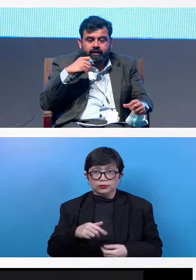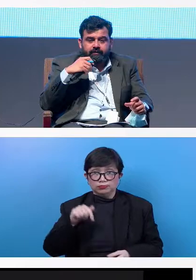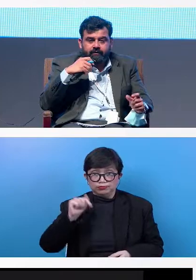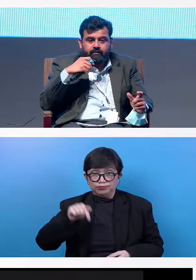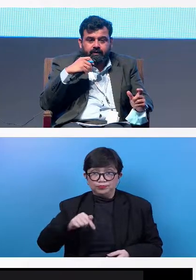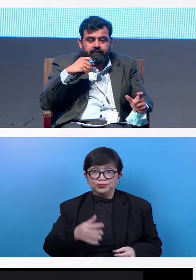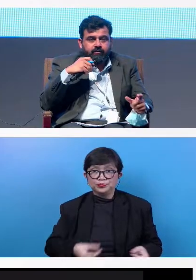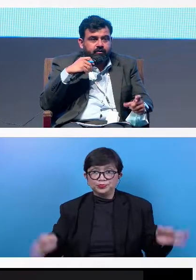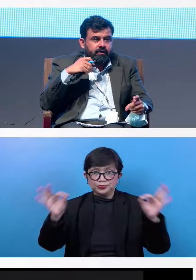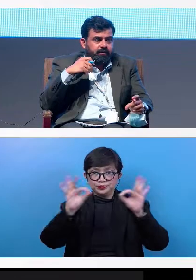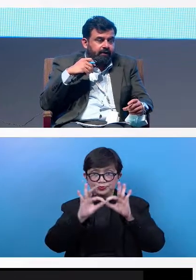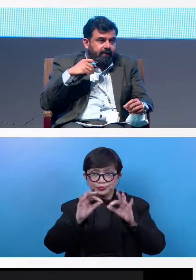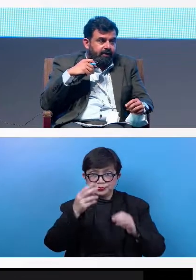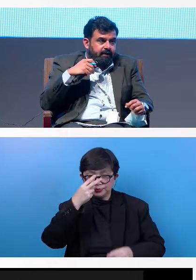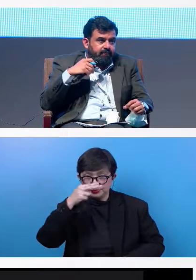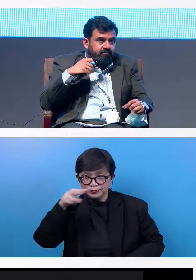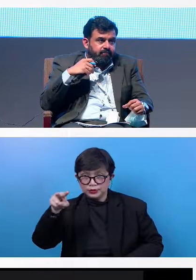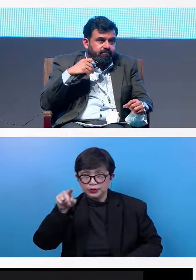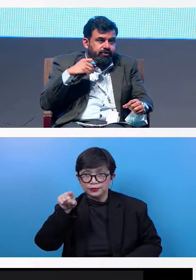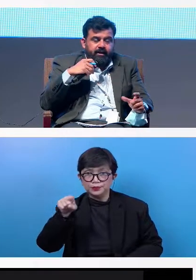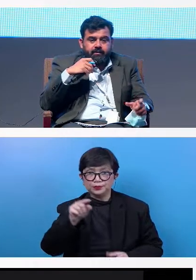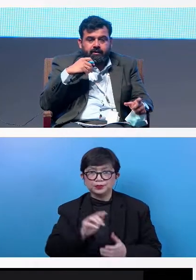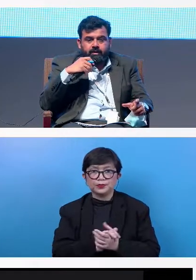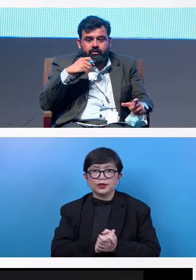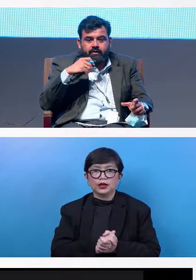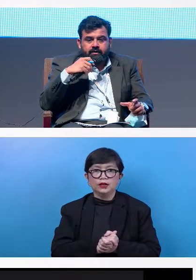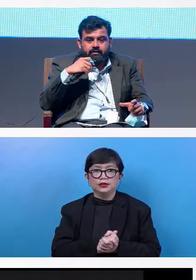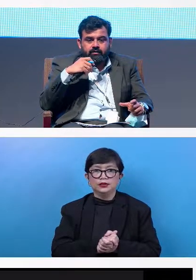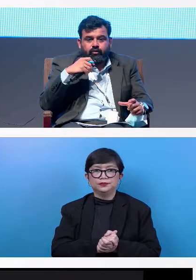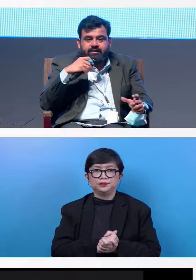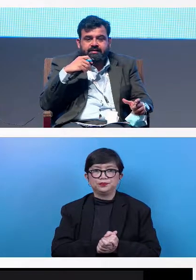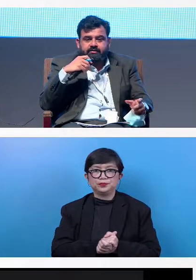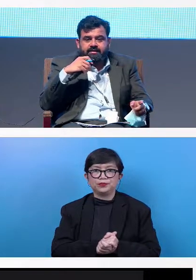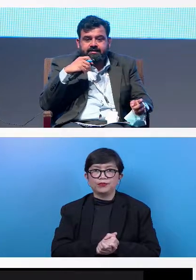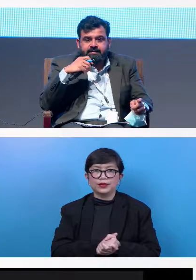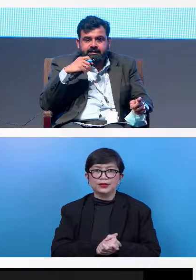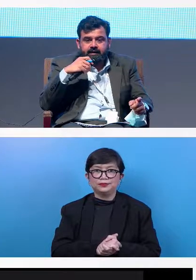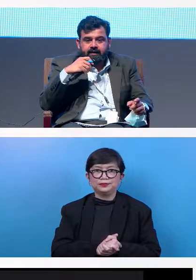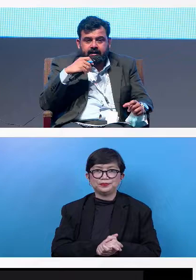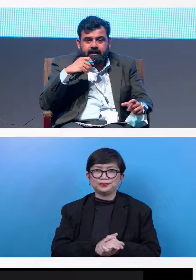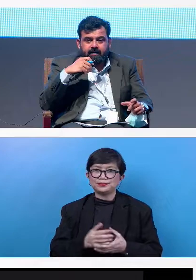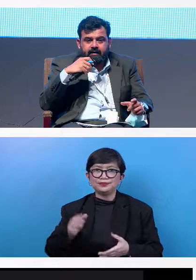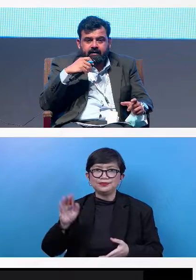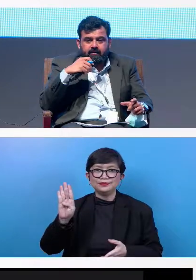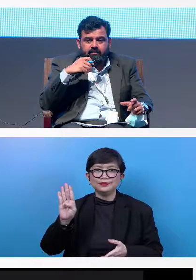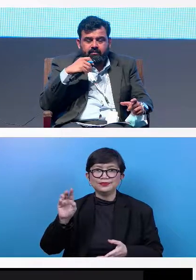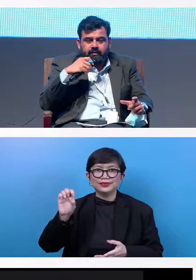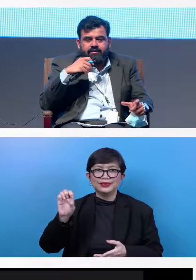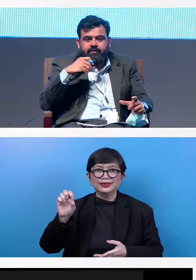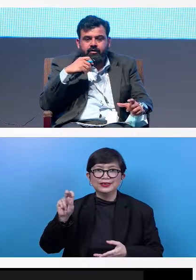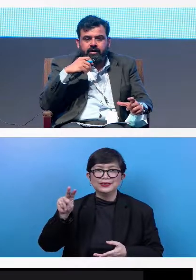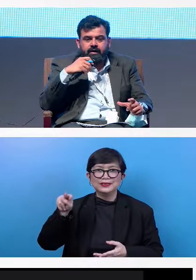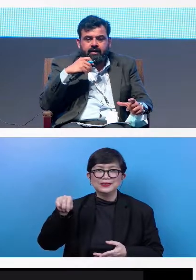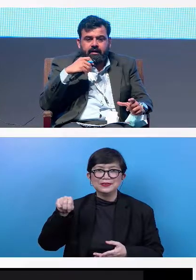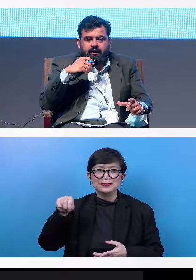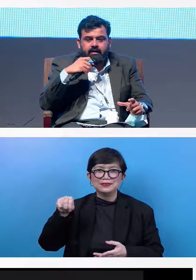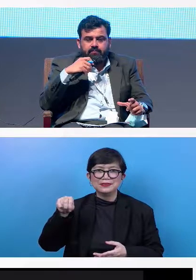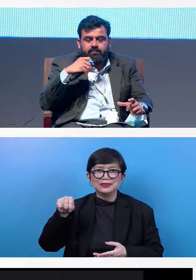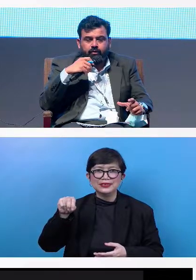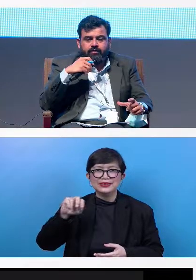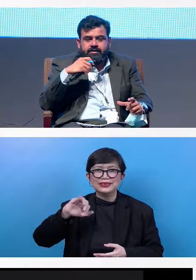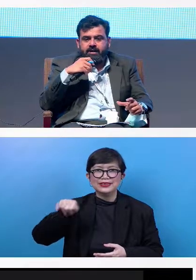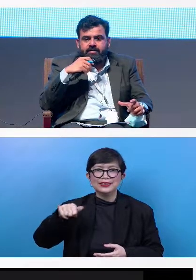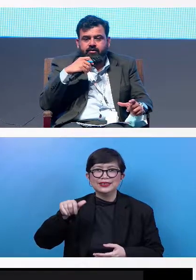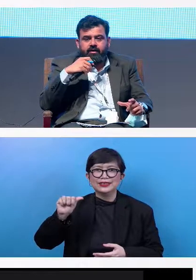to you. If you could share a bit about what is the stress testing and how does it work in